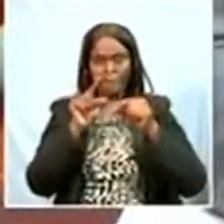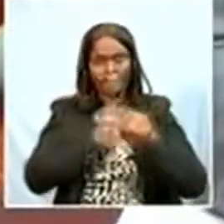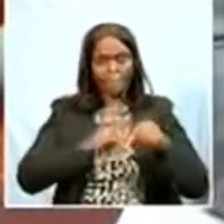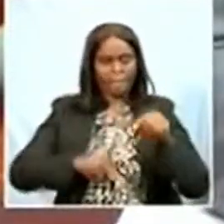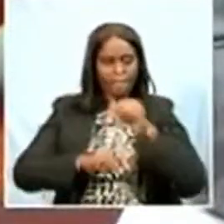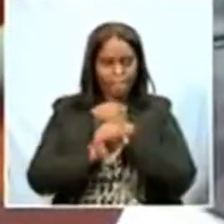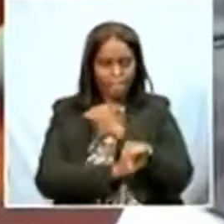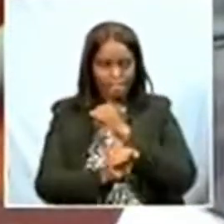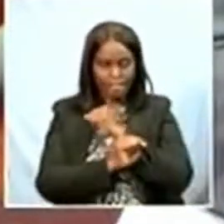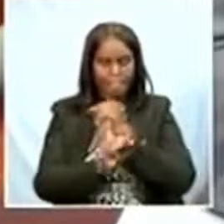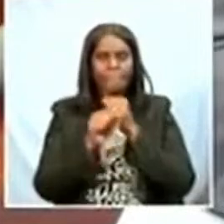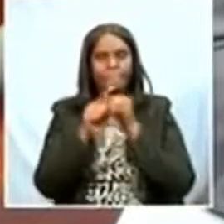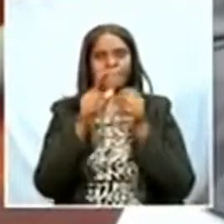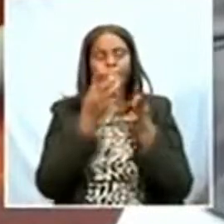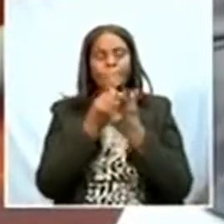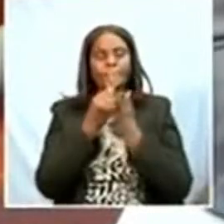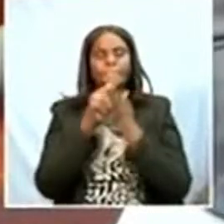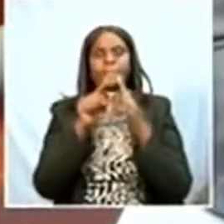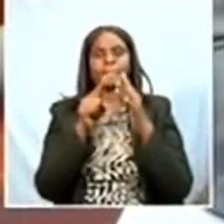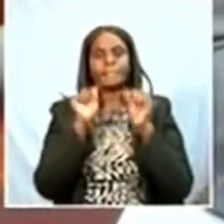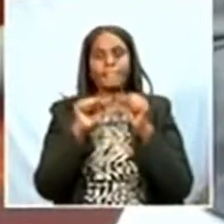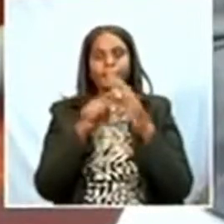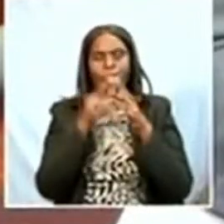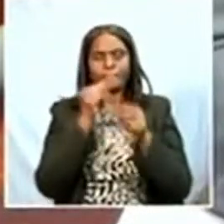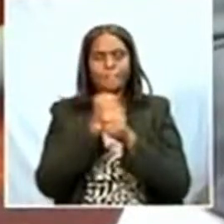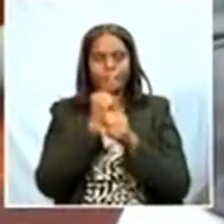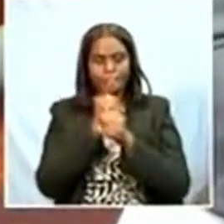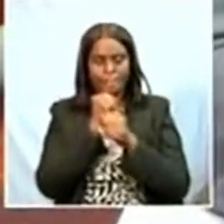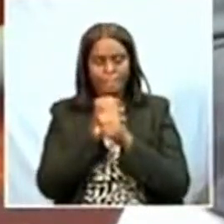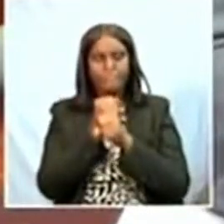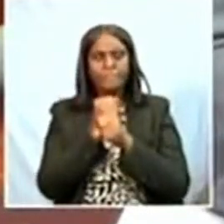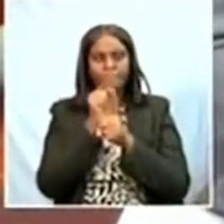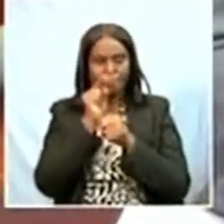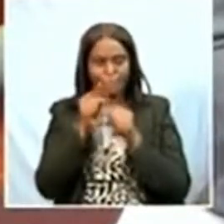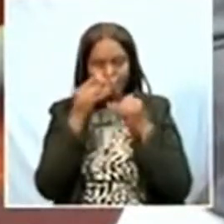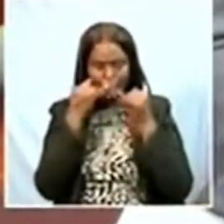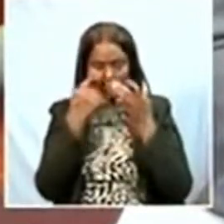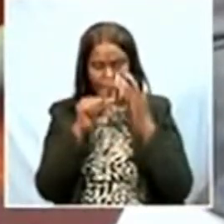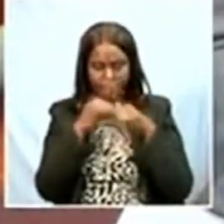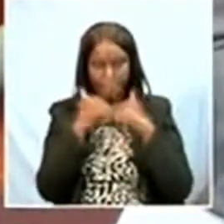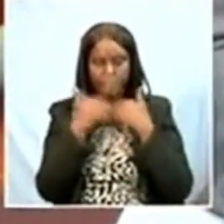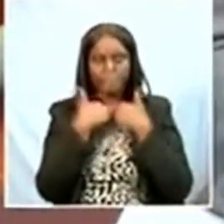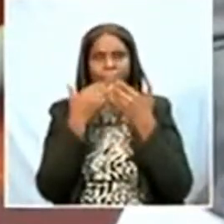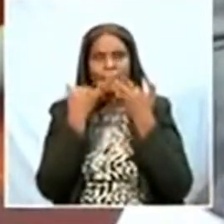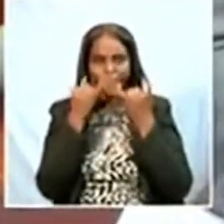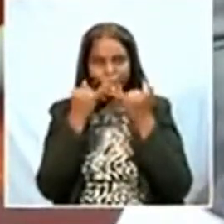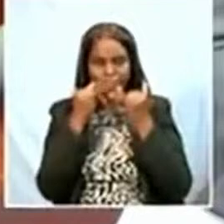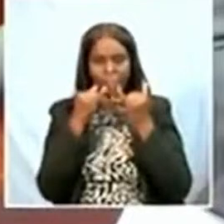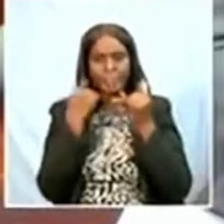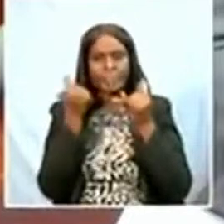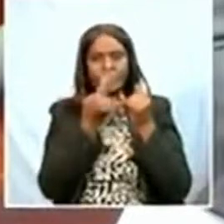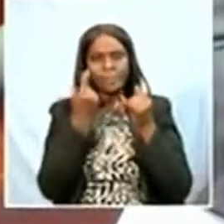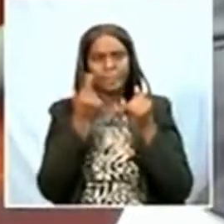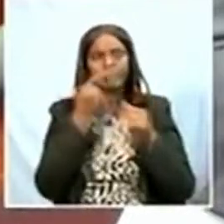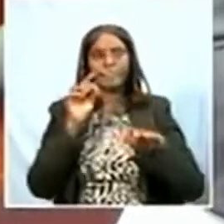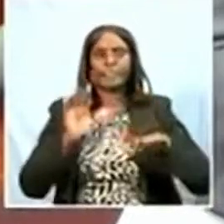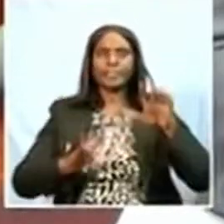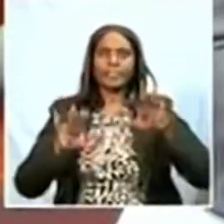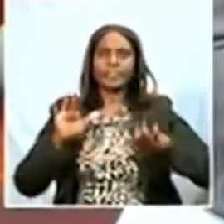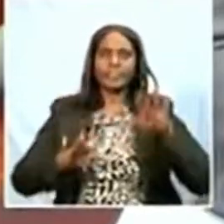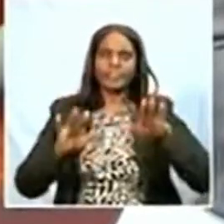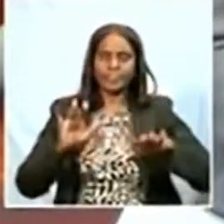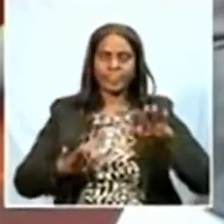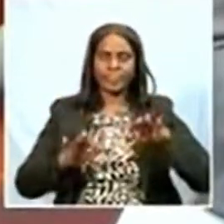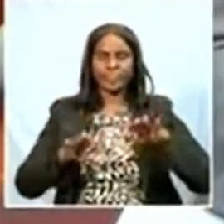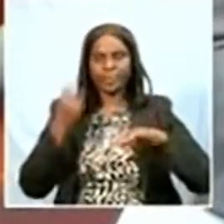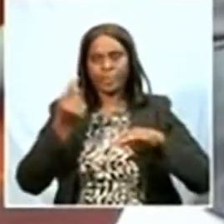states, then the fund can be operationalized. So far, what the information we have is that only Angola, the Republic